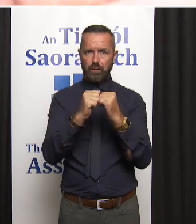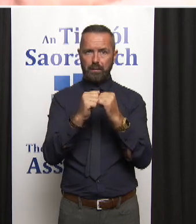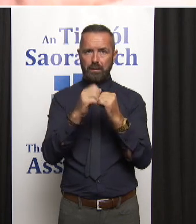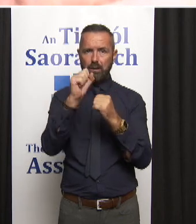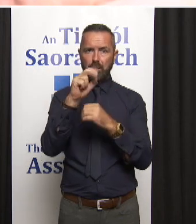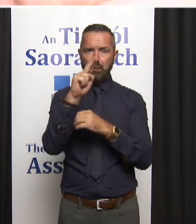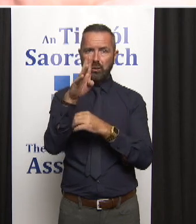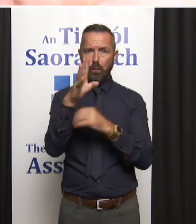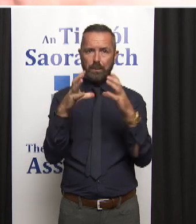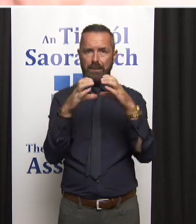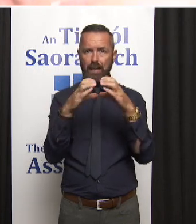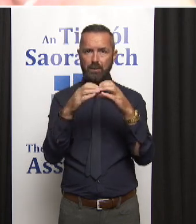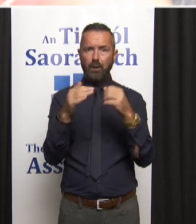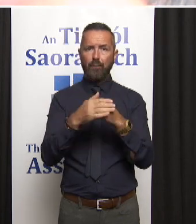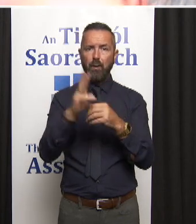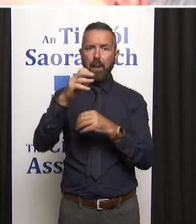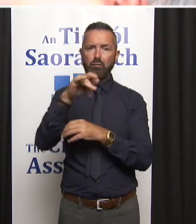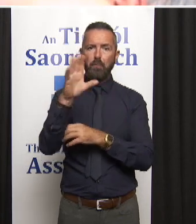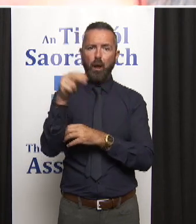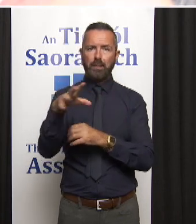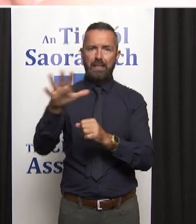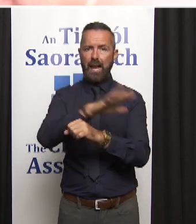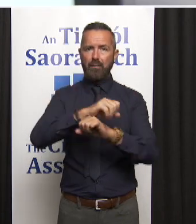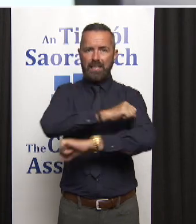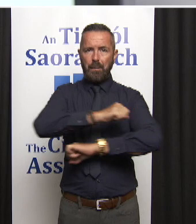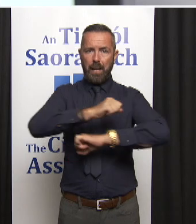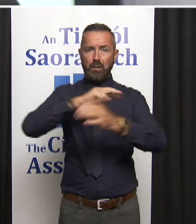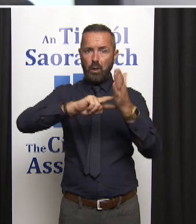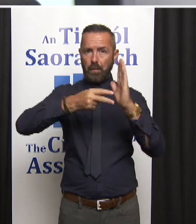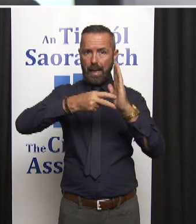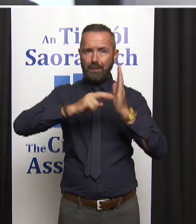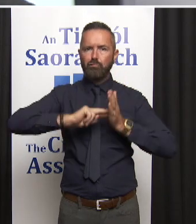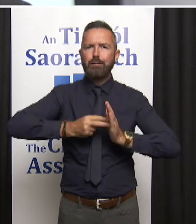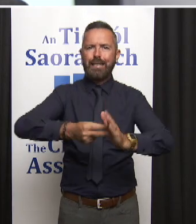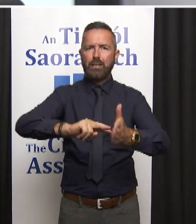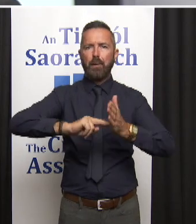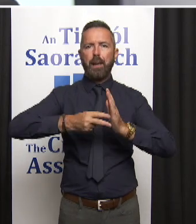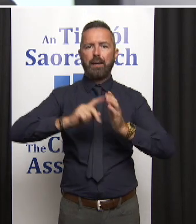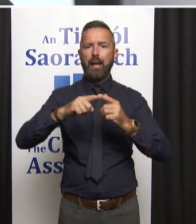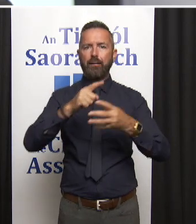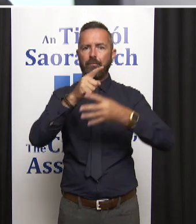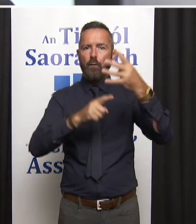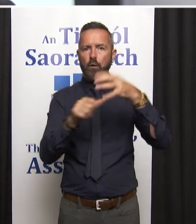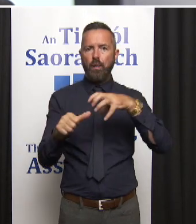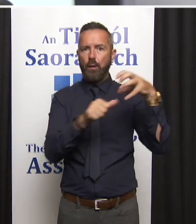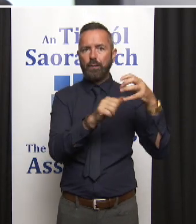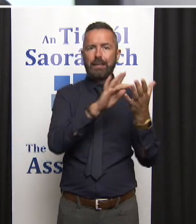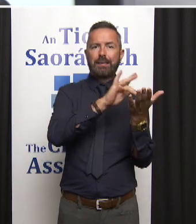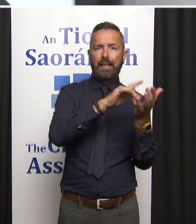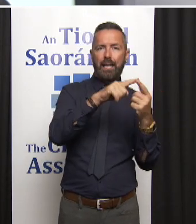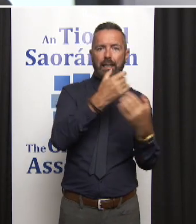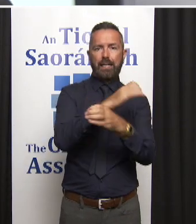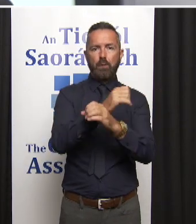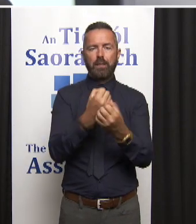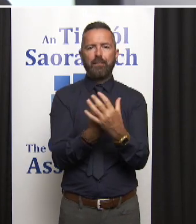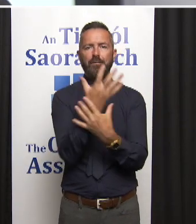Midland Regional Assemblies Metropolitan Area Spatial Plan or Strategic Plan, and the 4 local authorities' city and county development